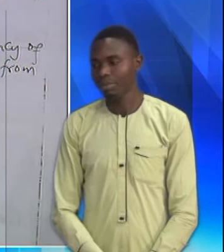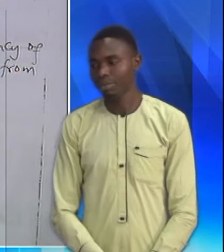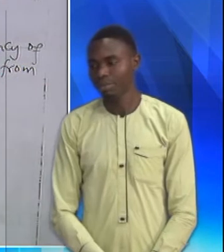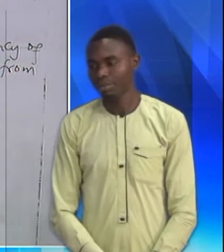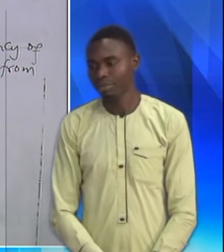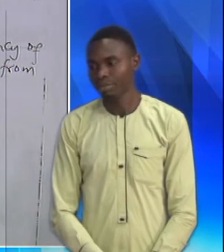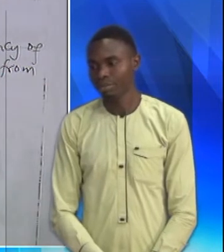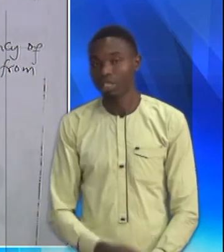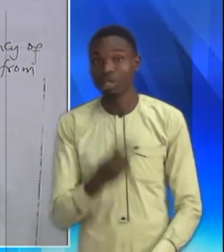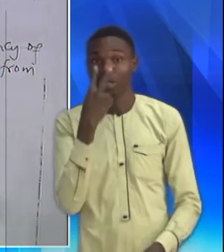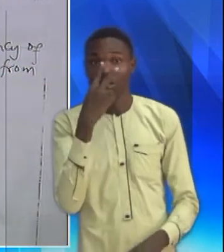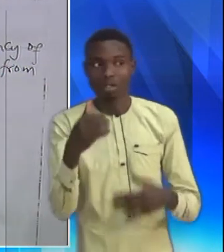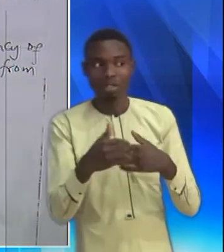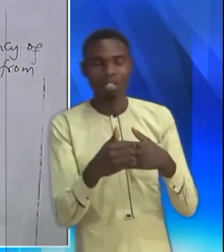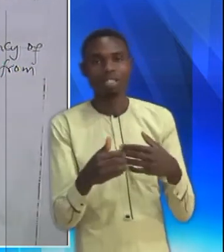Look at it.